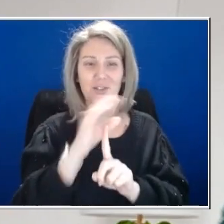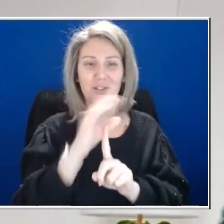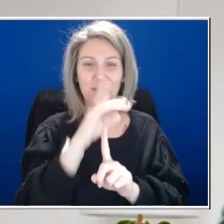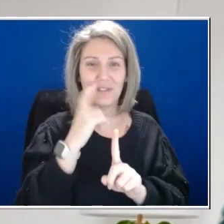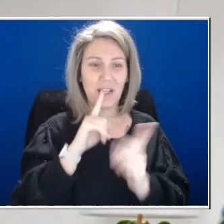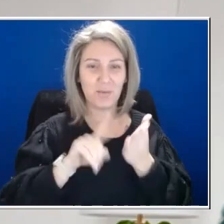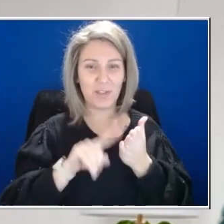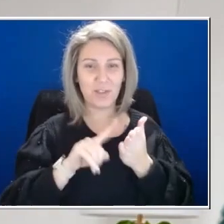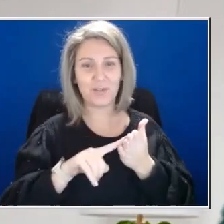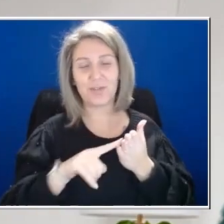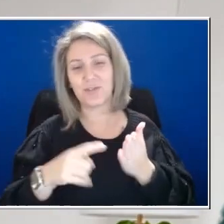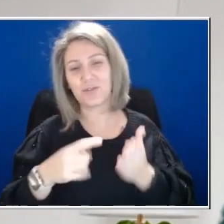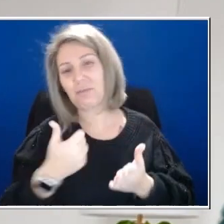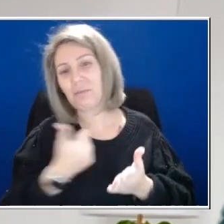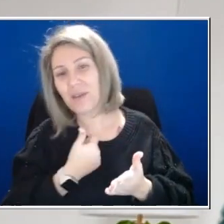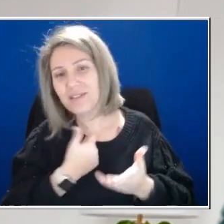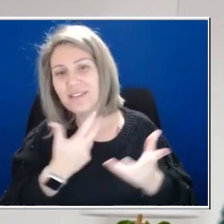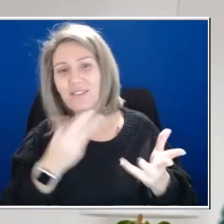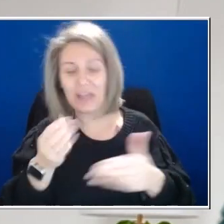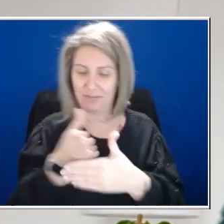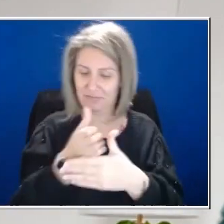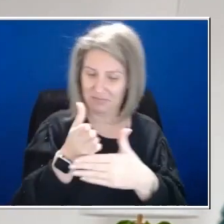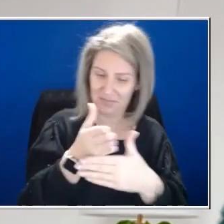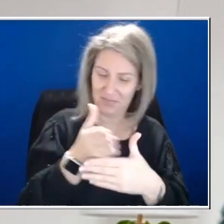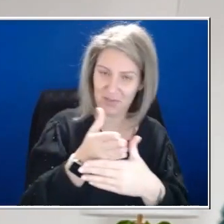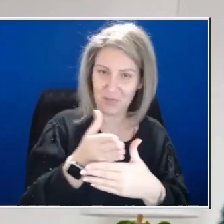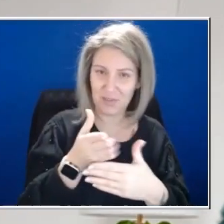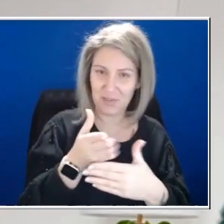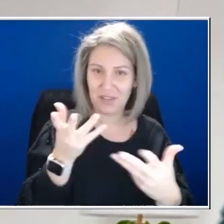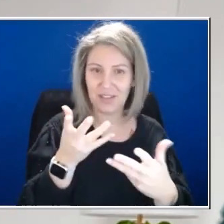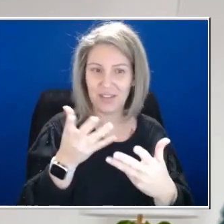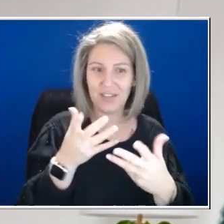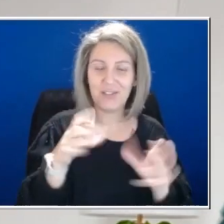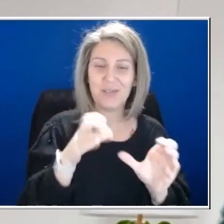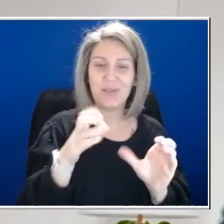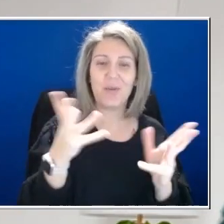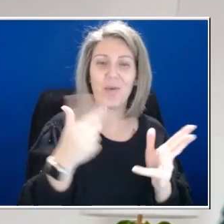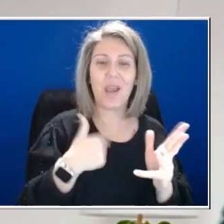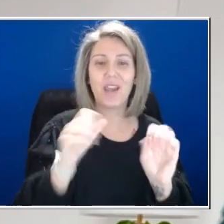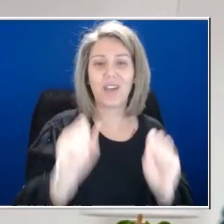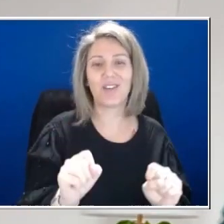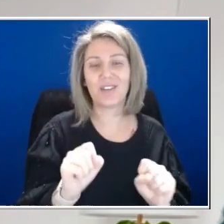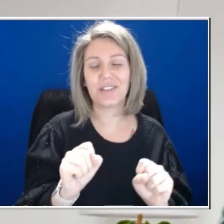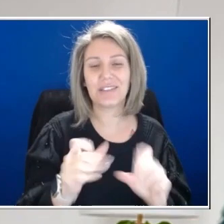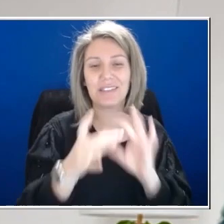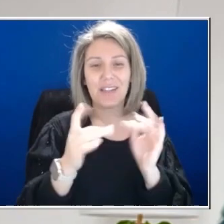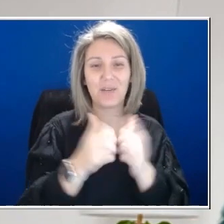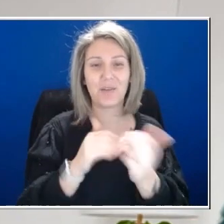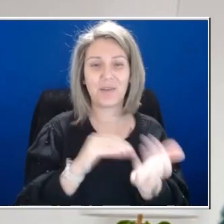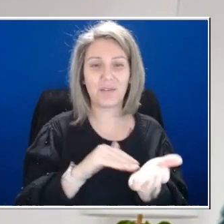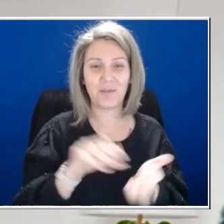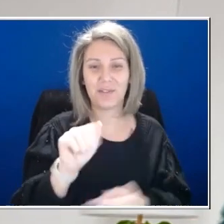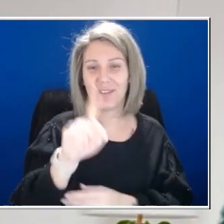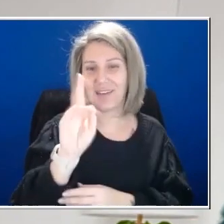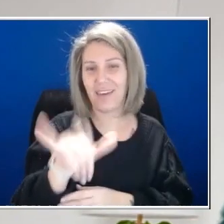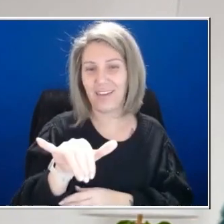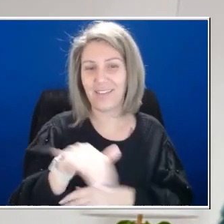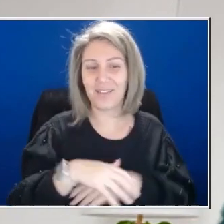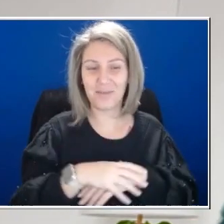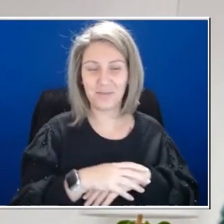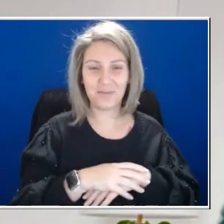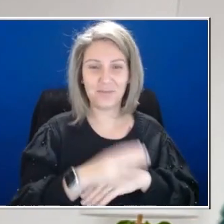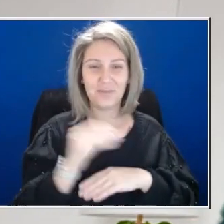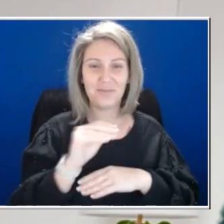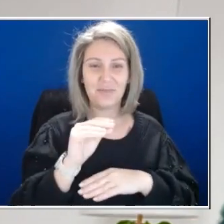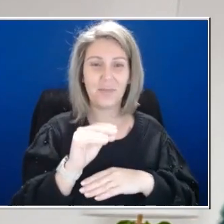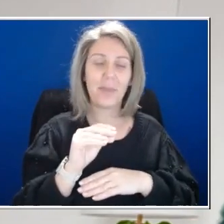research and in that in-between time was doing what I could to connect with Dr. Alley and the University of